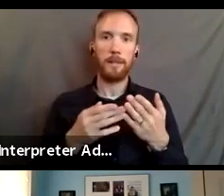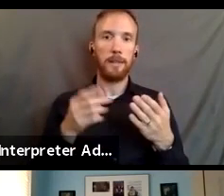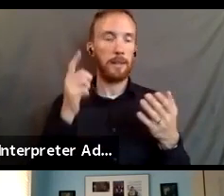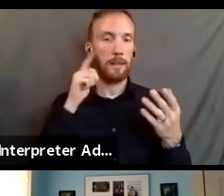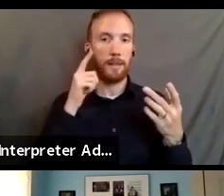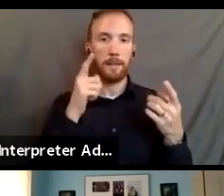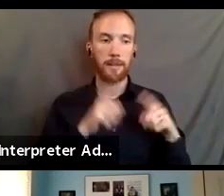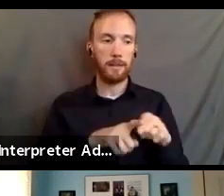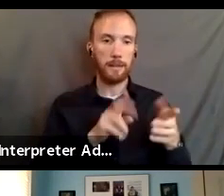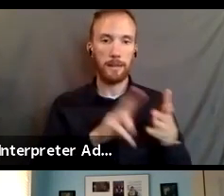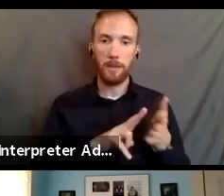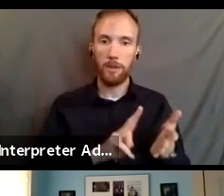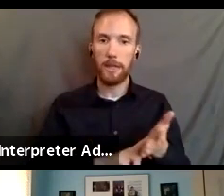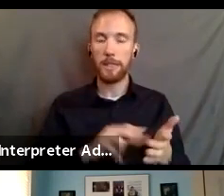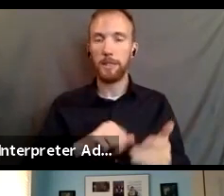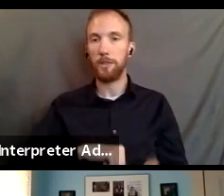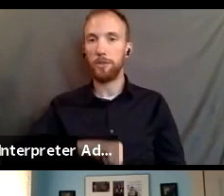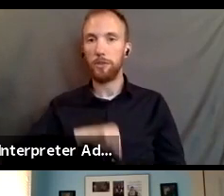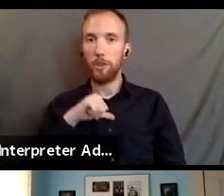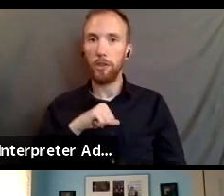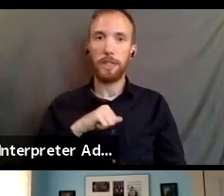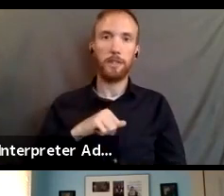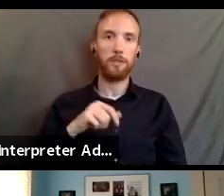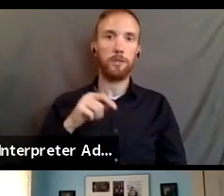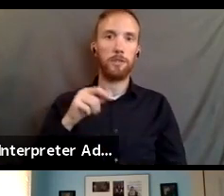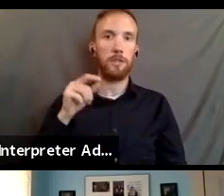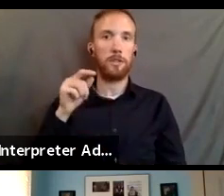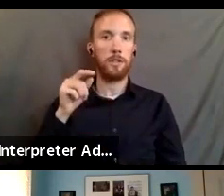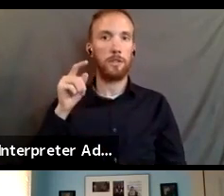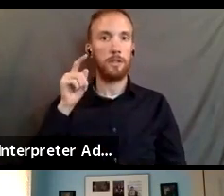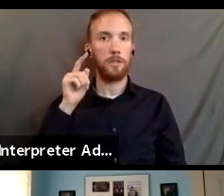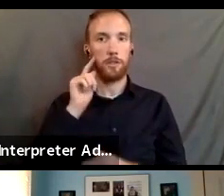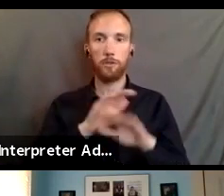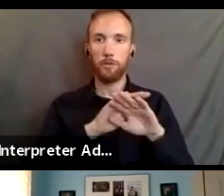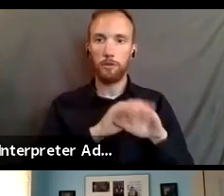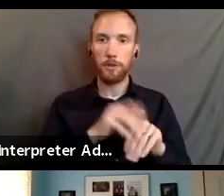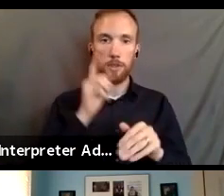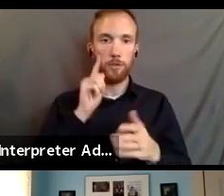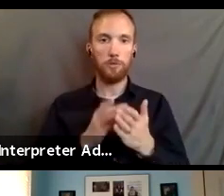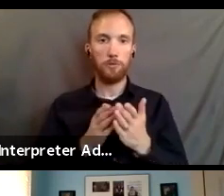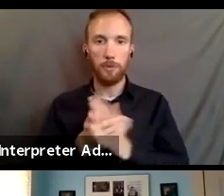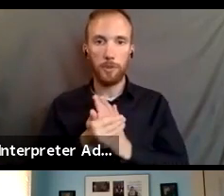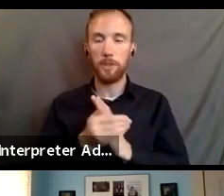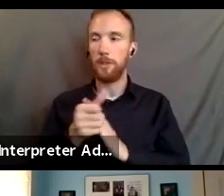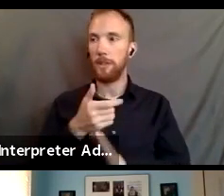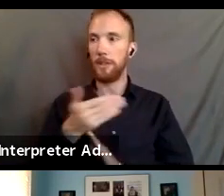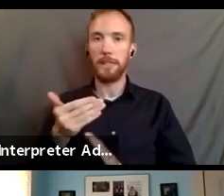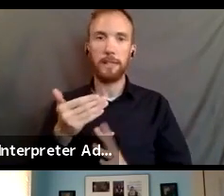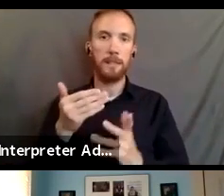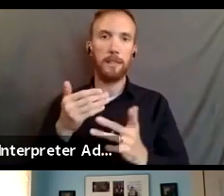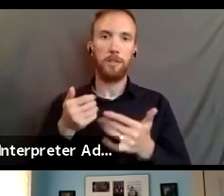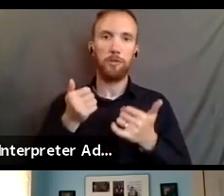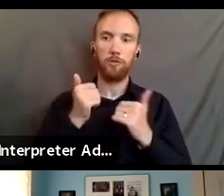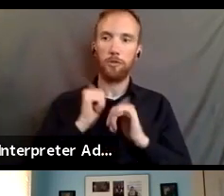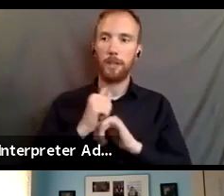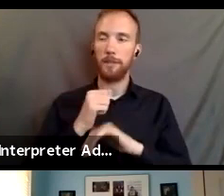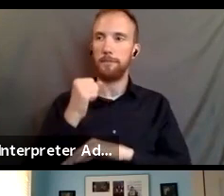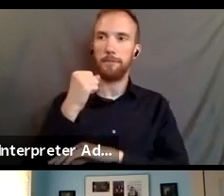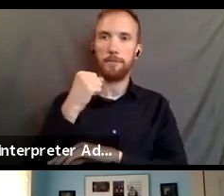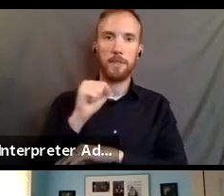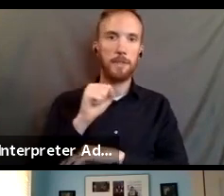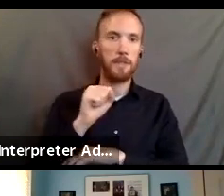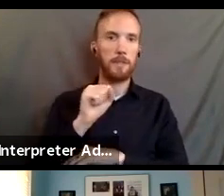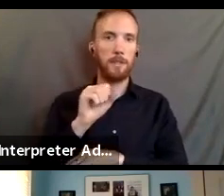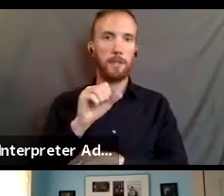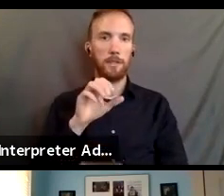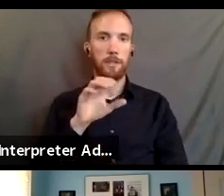to stand up against corruption to stand up to a chicago police department that is my worry about contracting there's more worry about